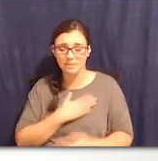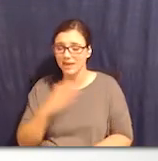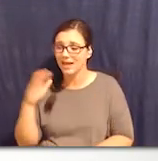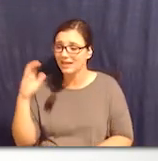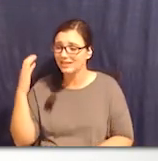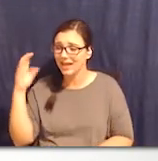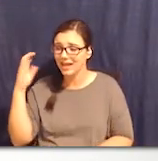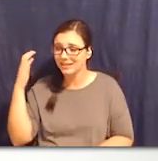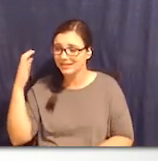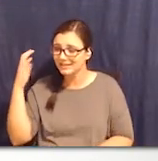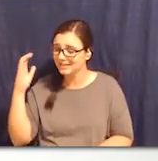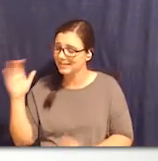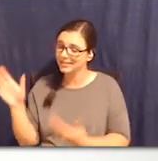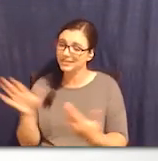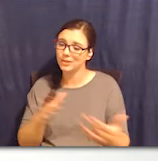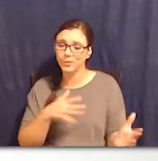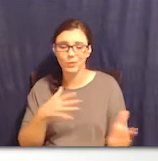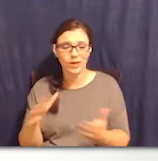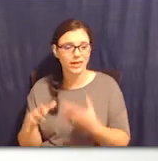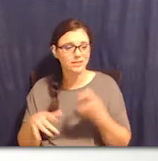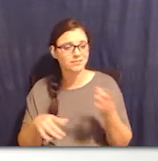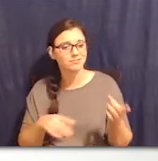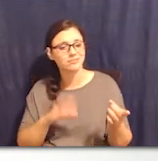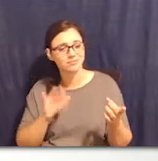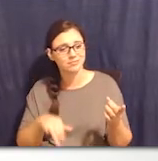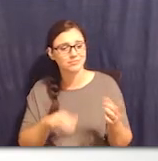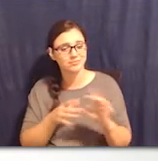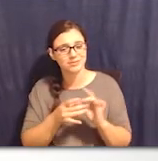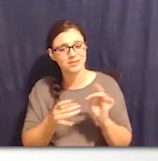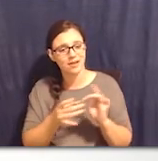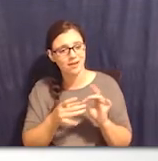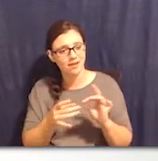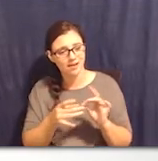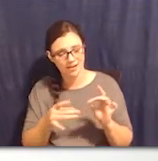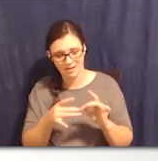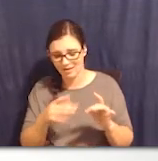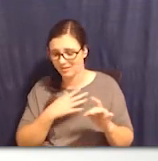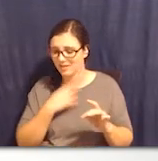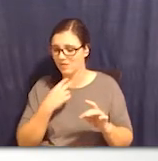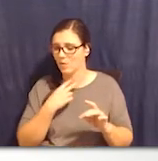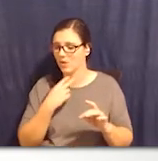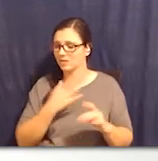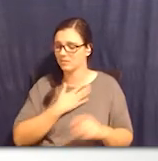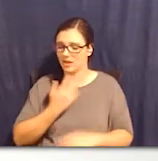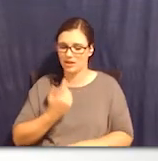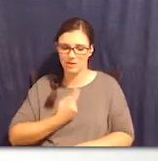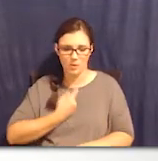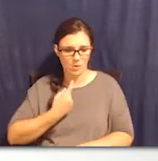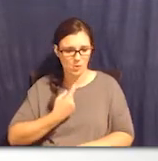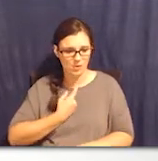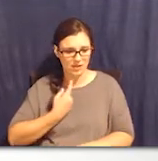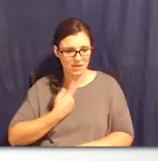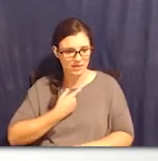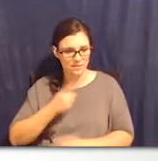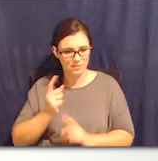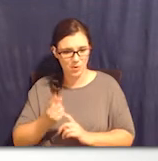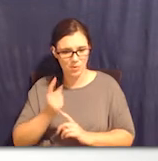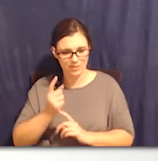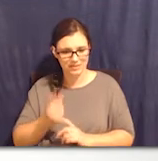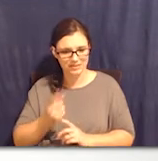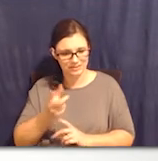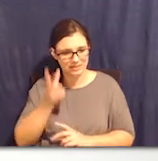And the world was just my cousin, and the wind was just the tongue. In the voice